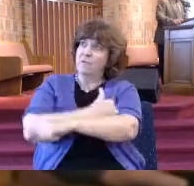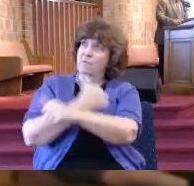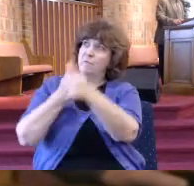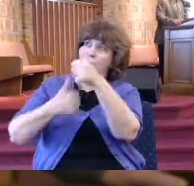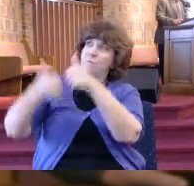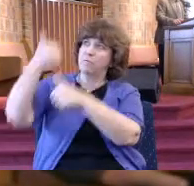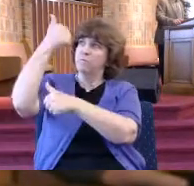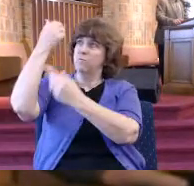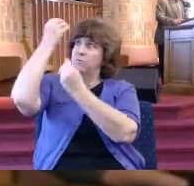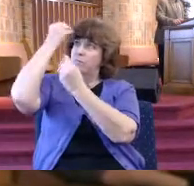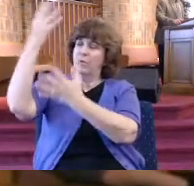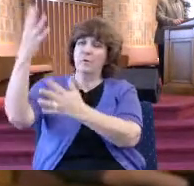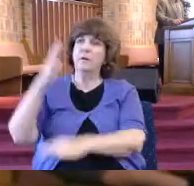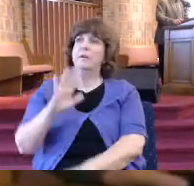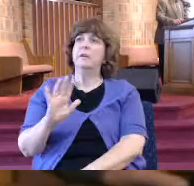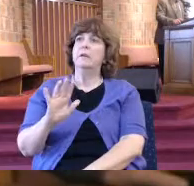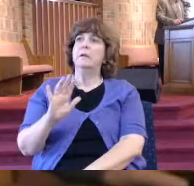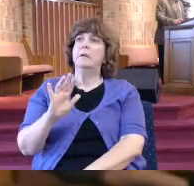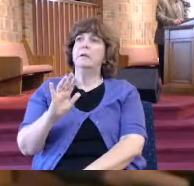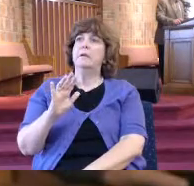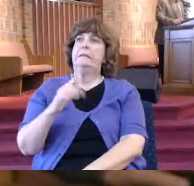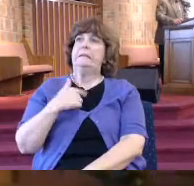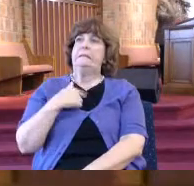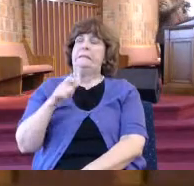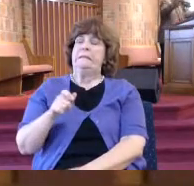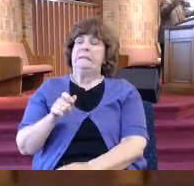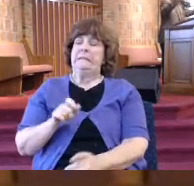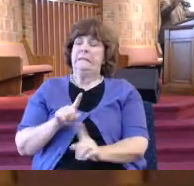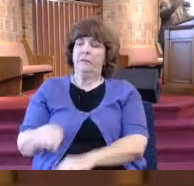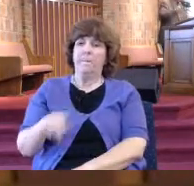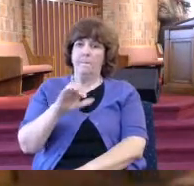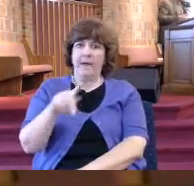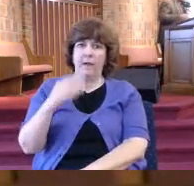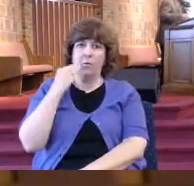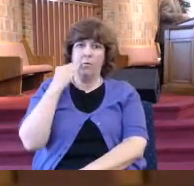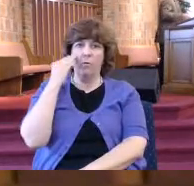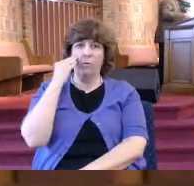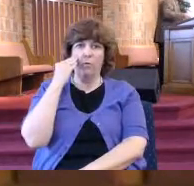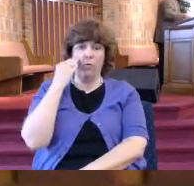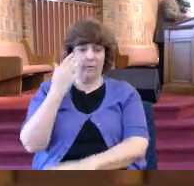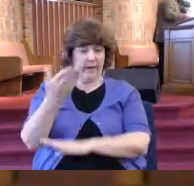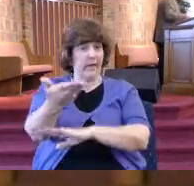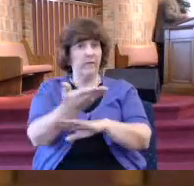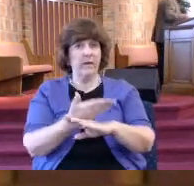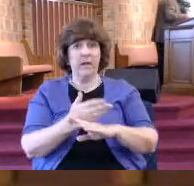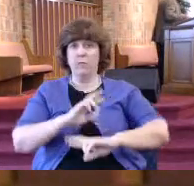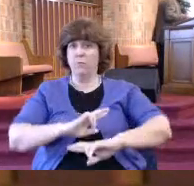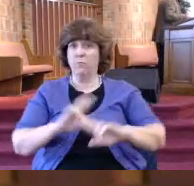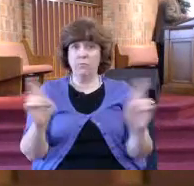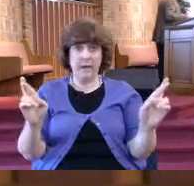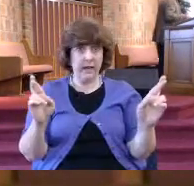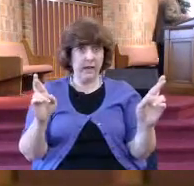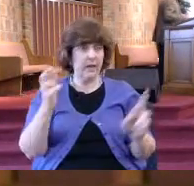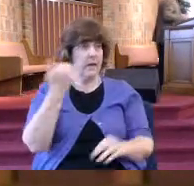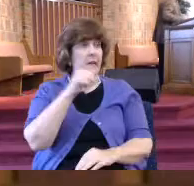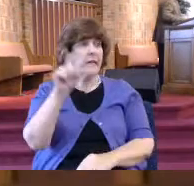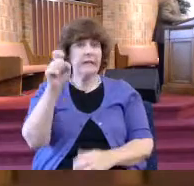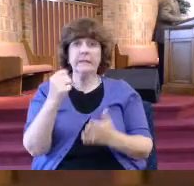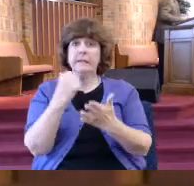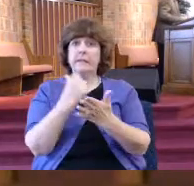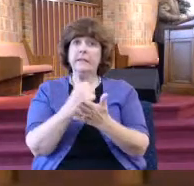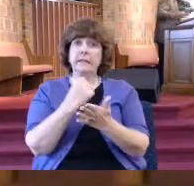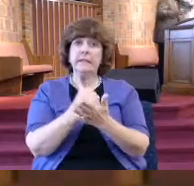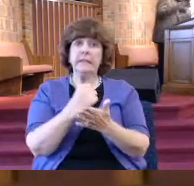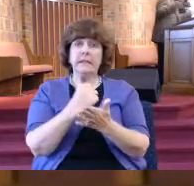should obey, and you need to come home. The invitation of Christ is for you and extended this morning. If we can assist you, we invite you to